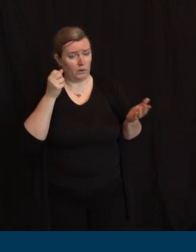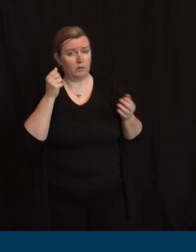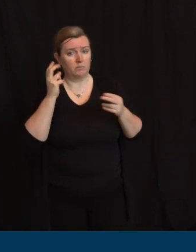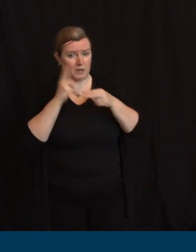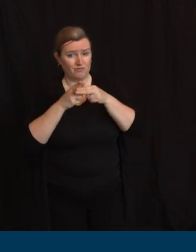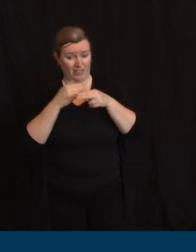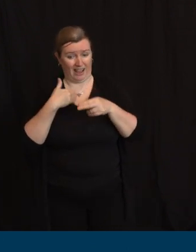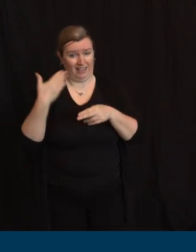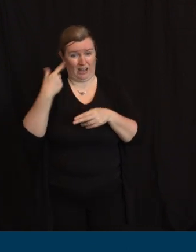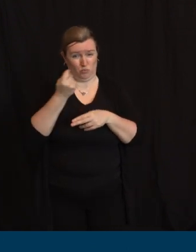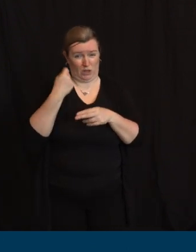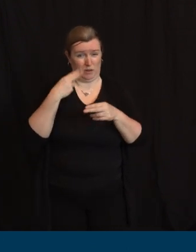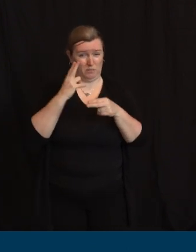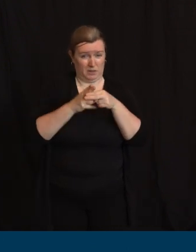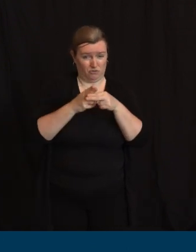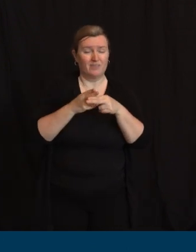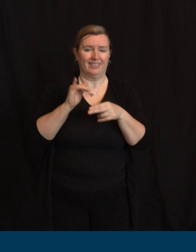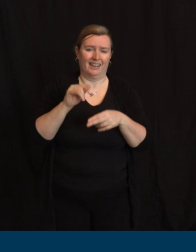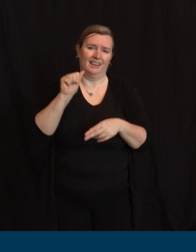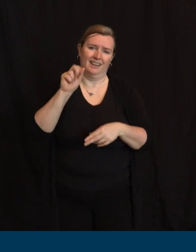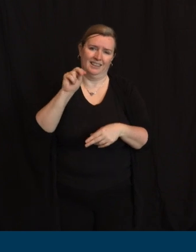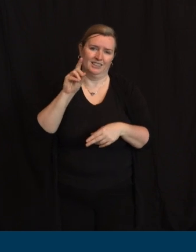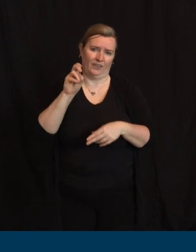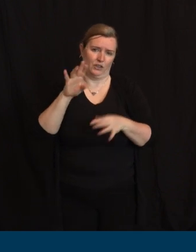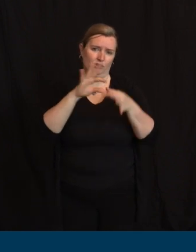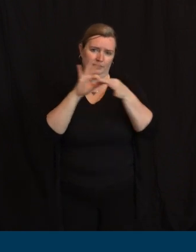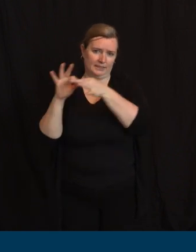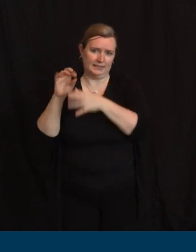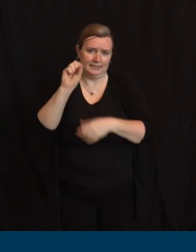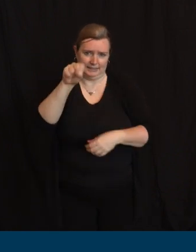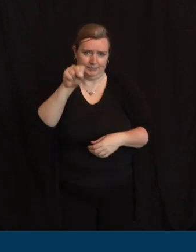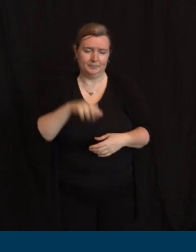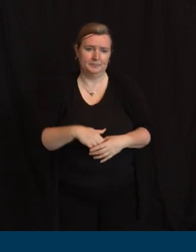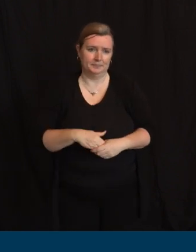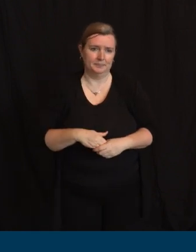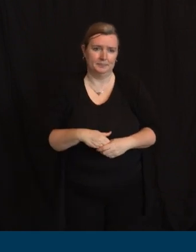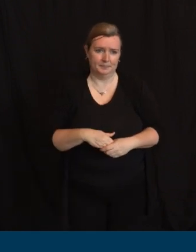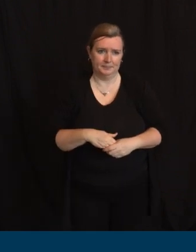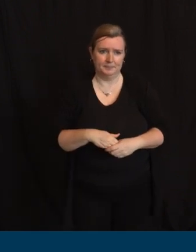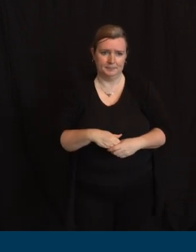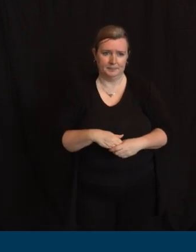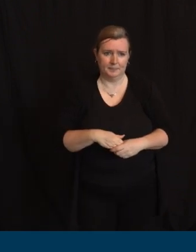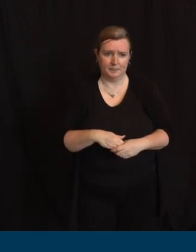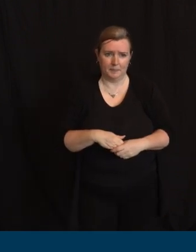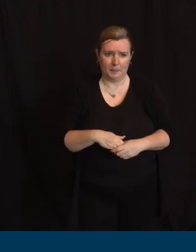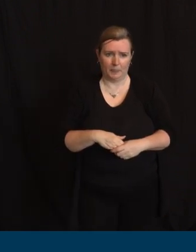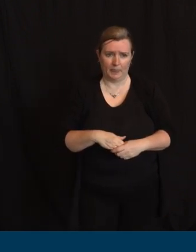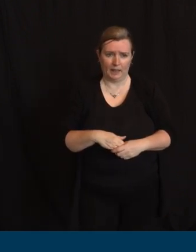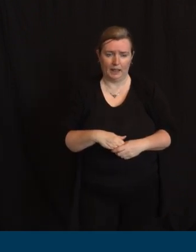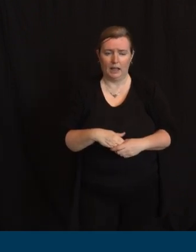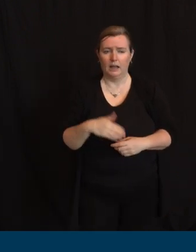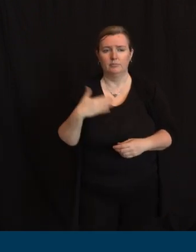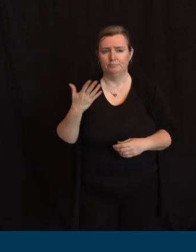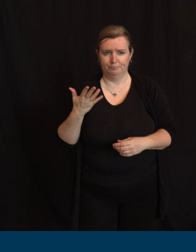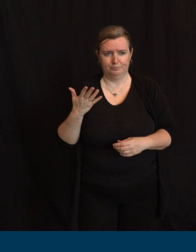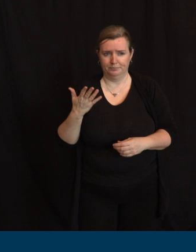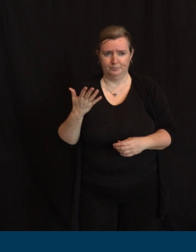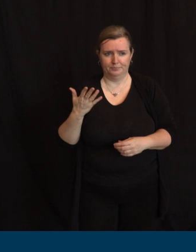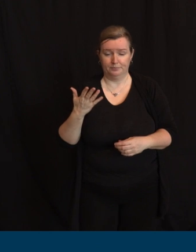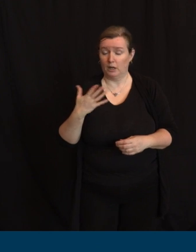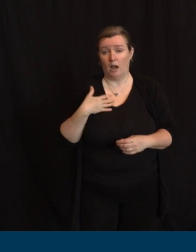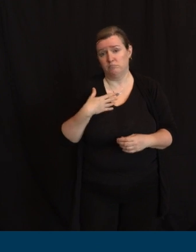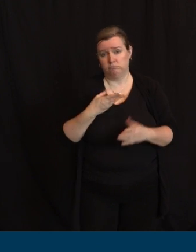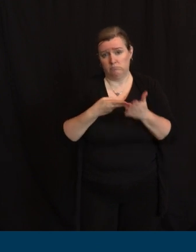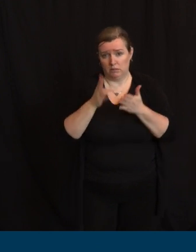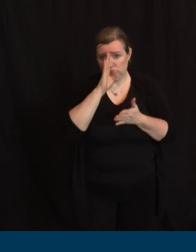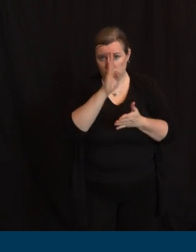Some of these I literally have given zero thought to, and I'll be very honest with you, as I always try to be. As a